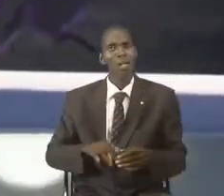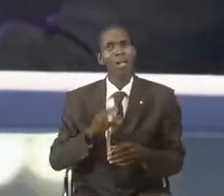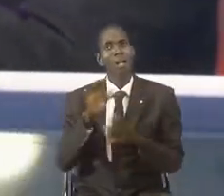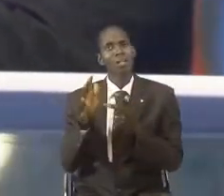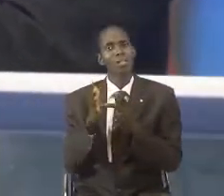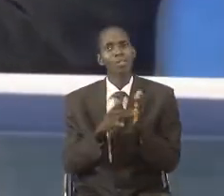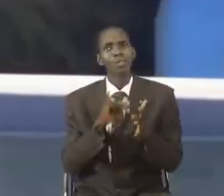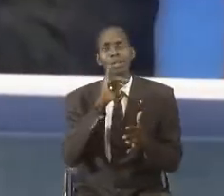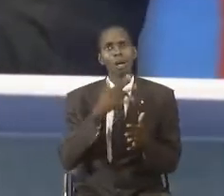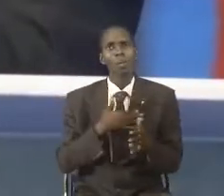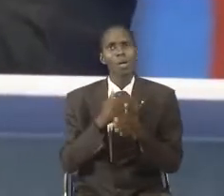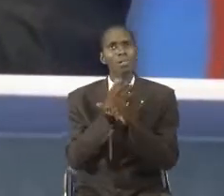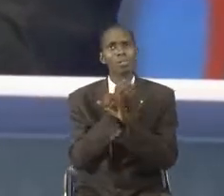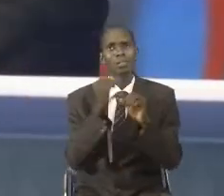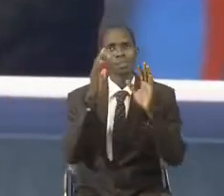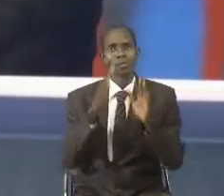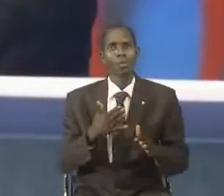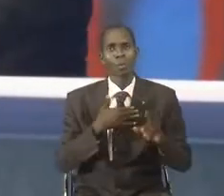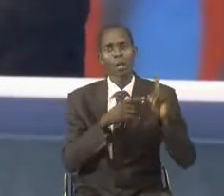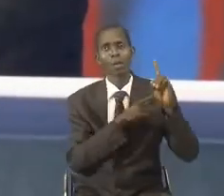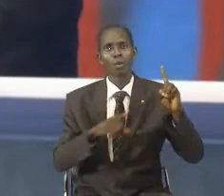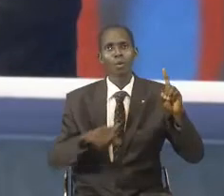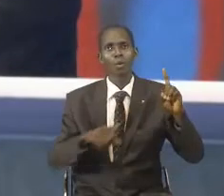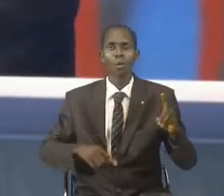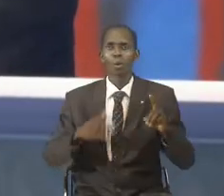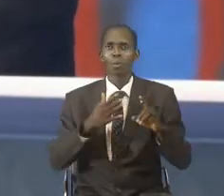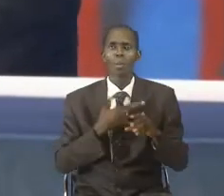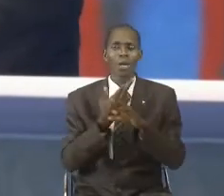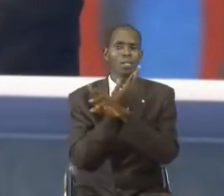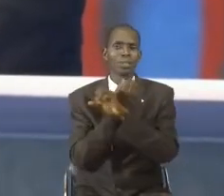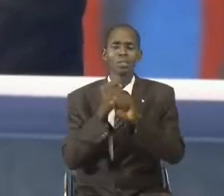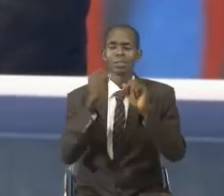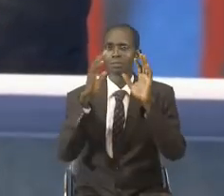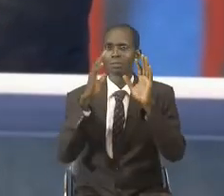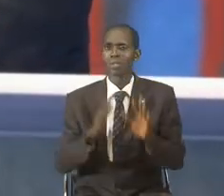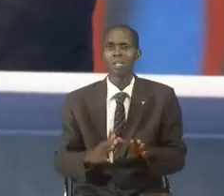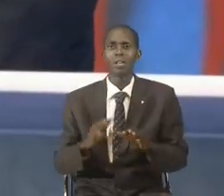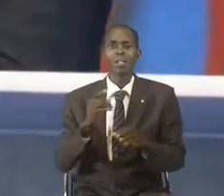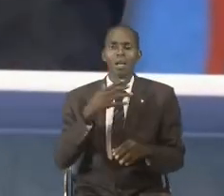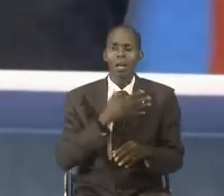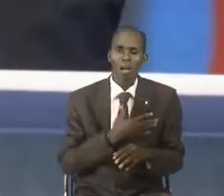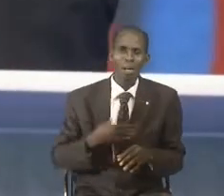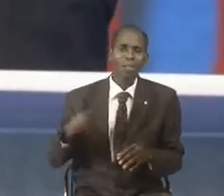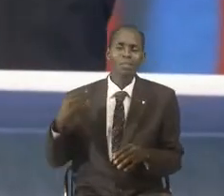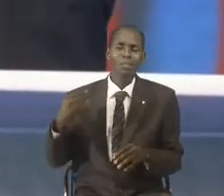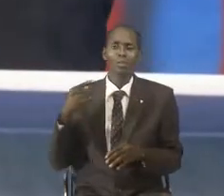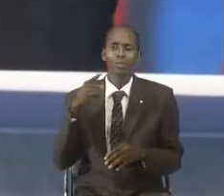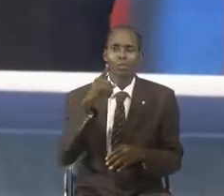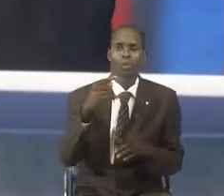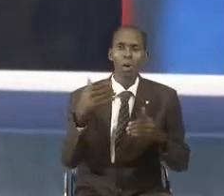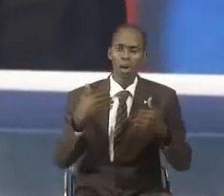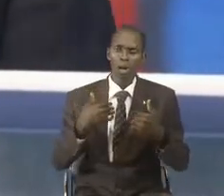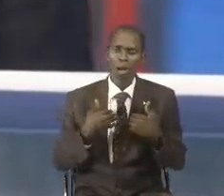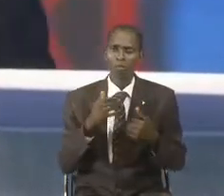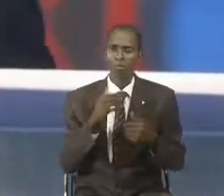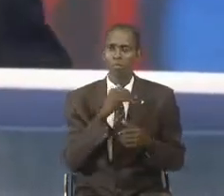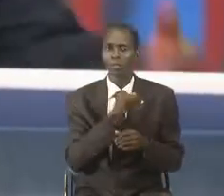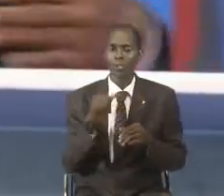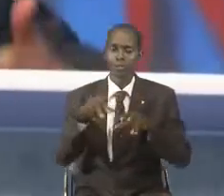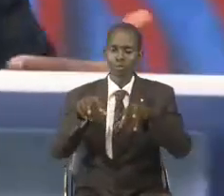turn and you face Christ, and you say you are my Savior, and you say you are my Lord, and you say you are my